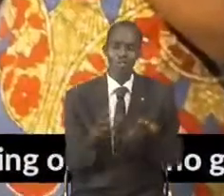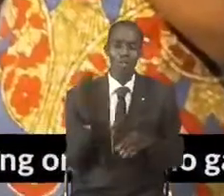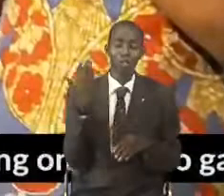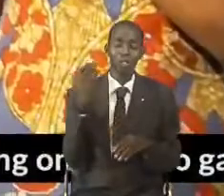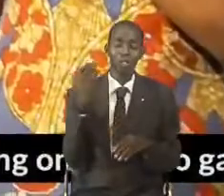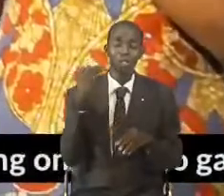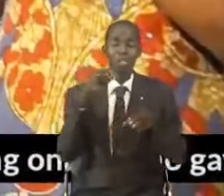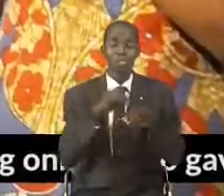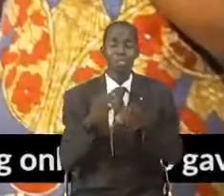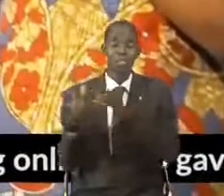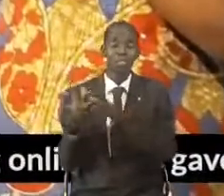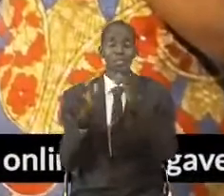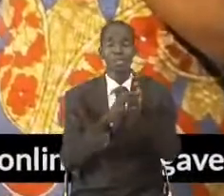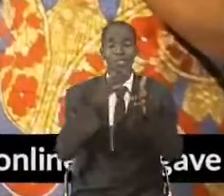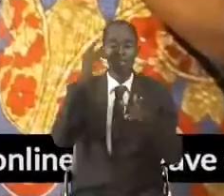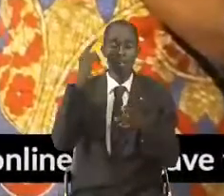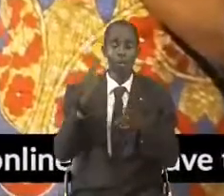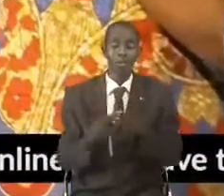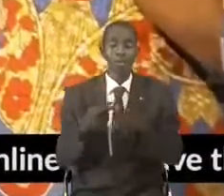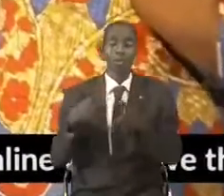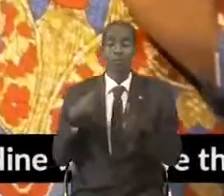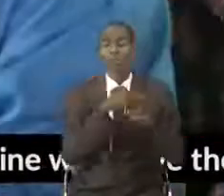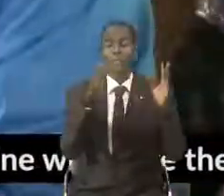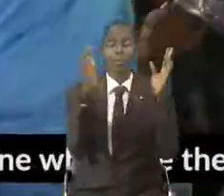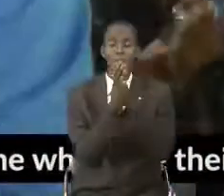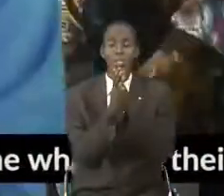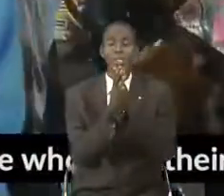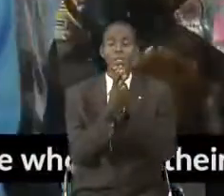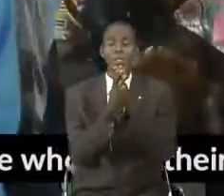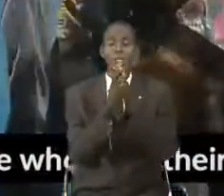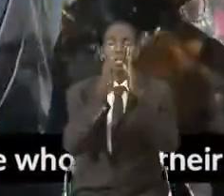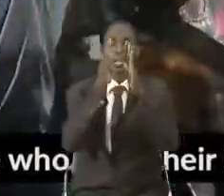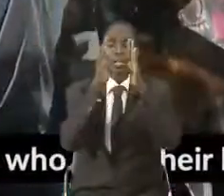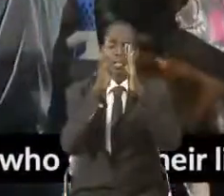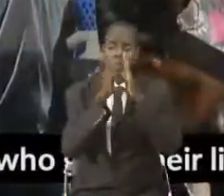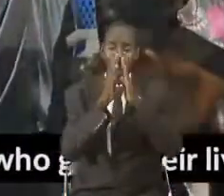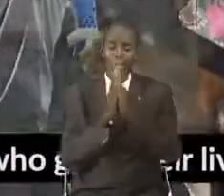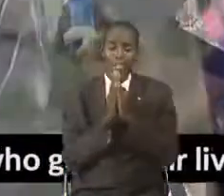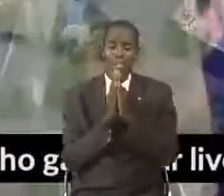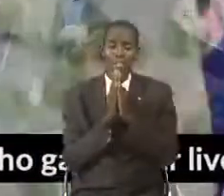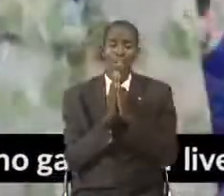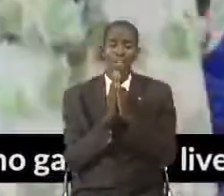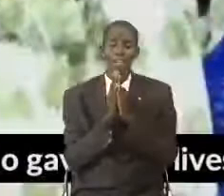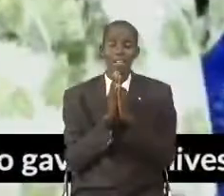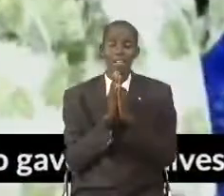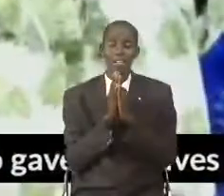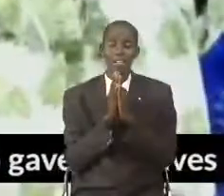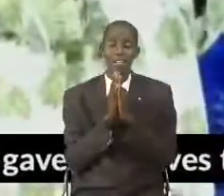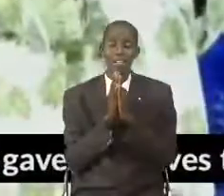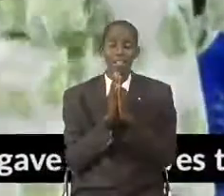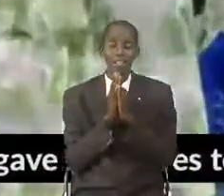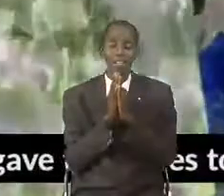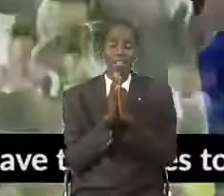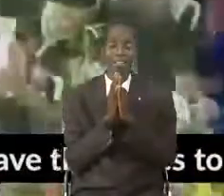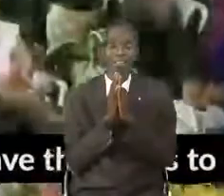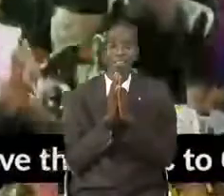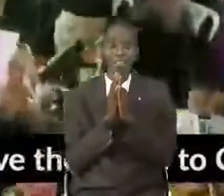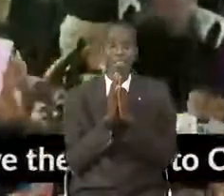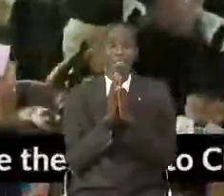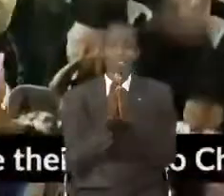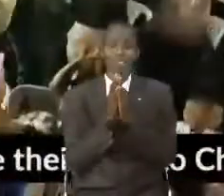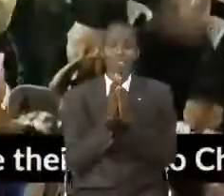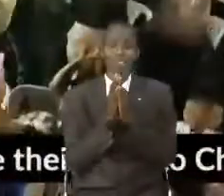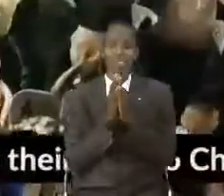done. It is done. In Jesus' name we